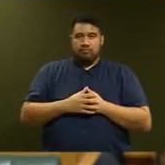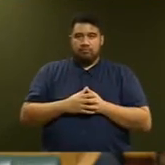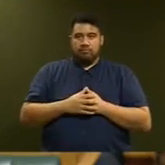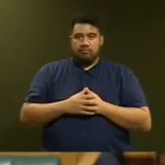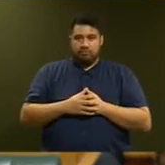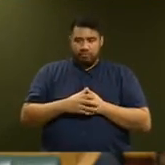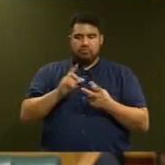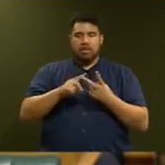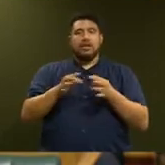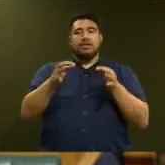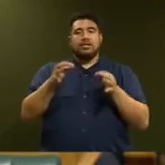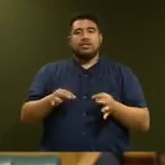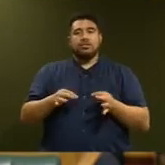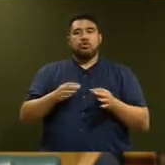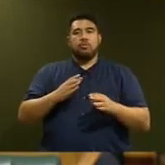offshore oil and gas exploration?